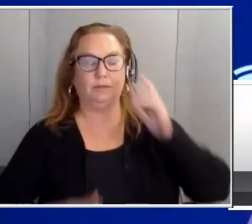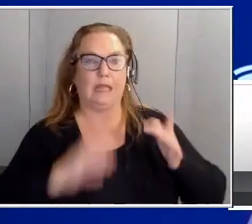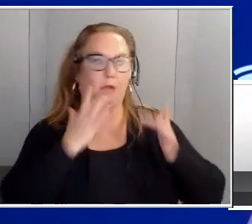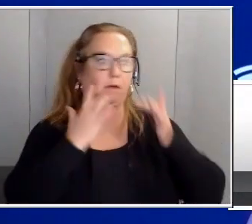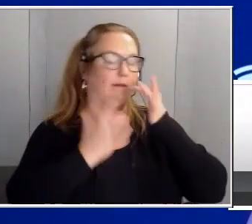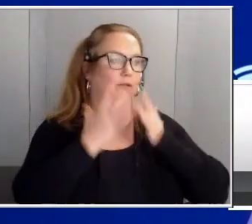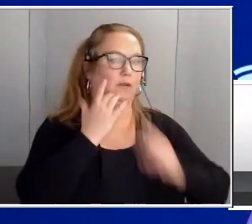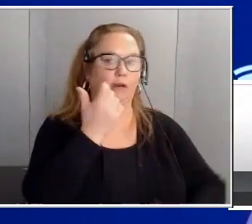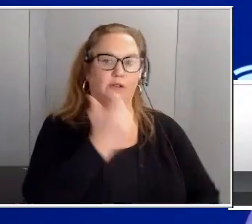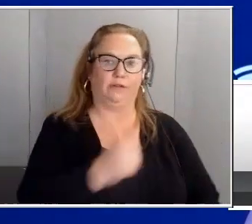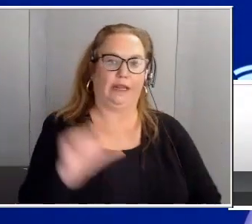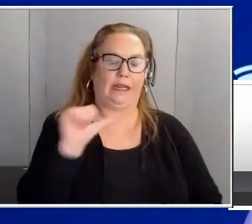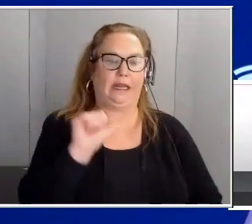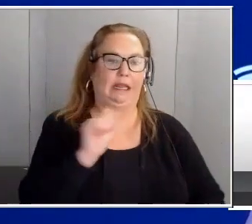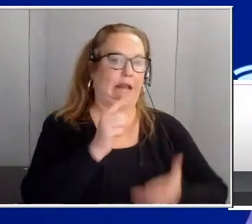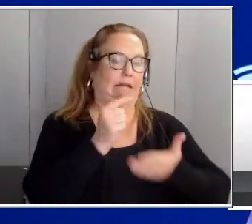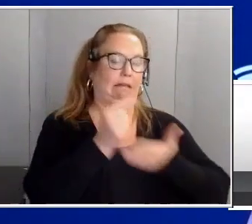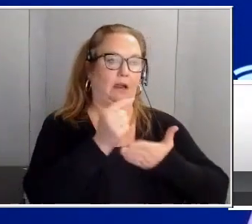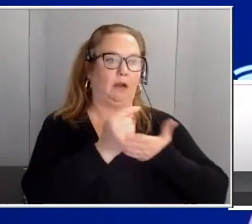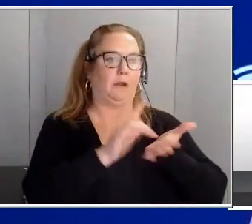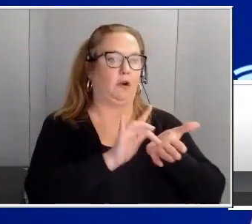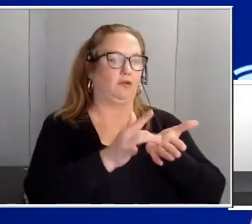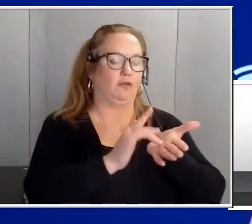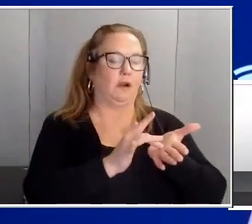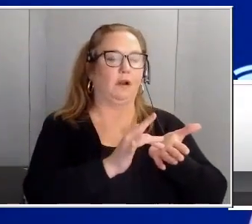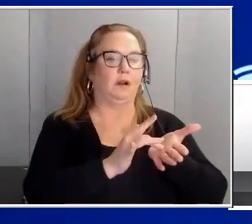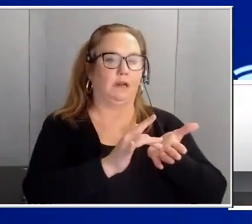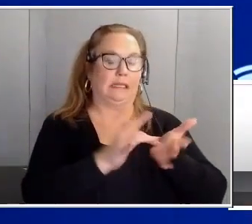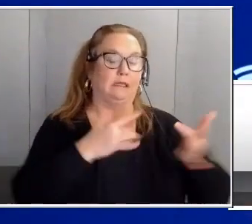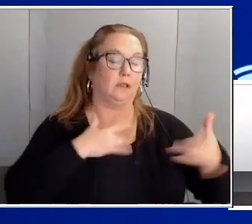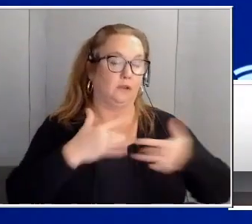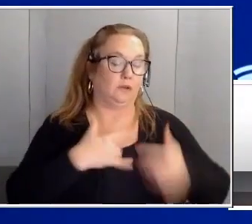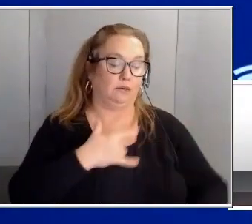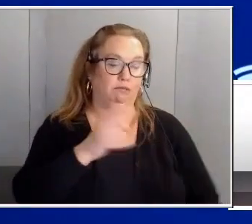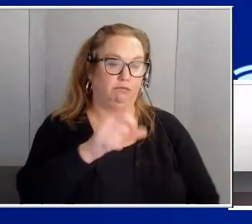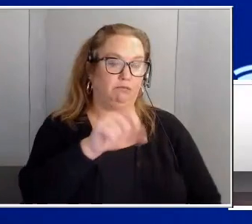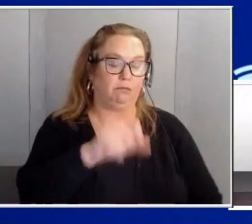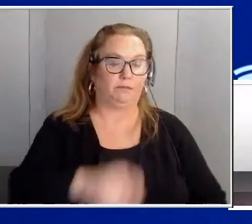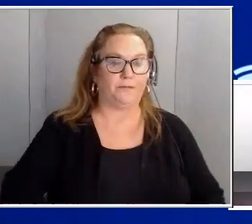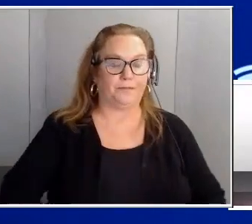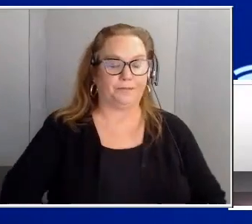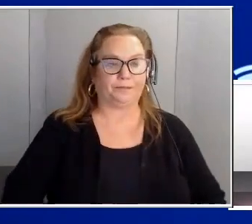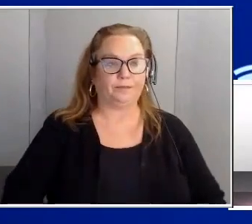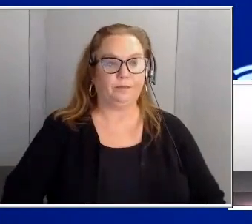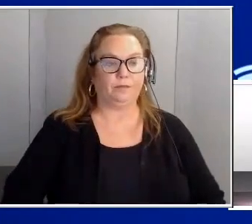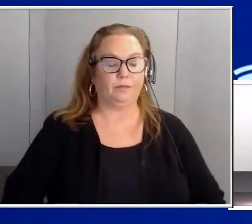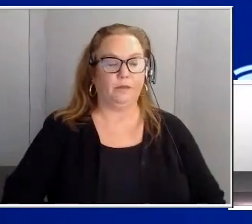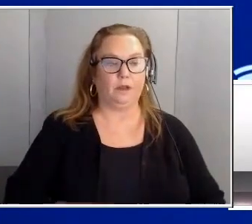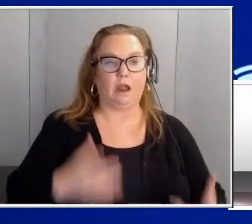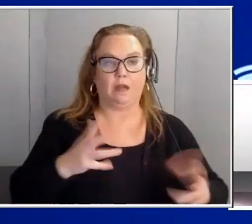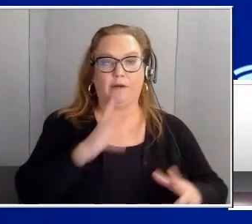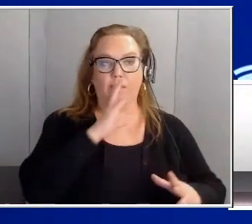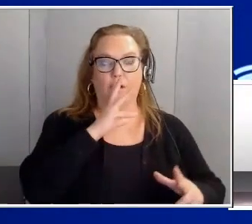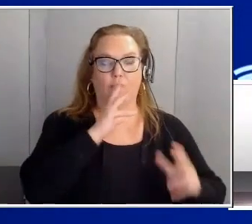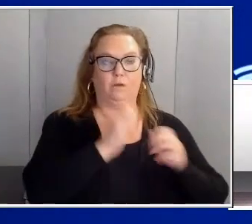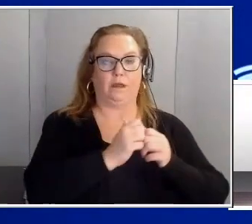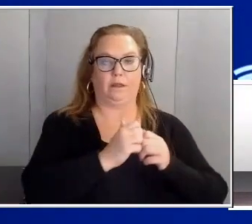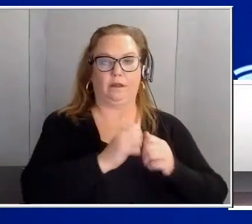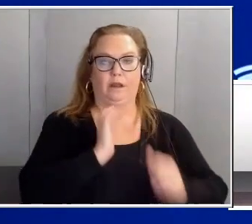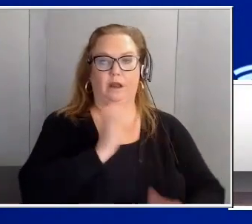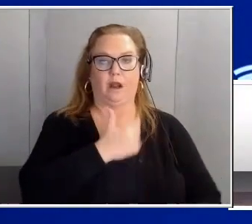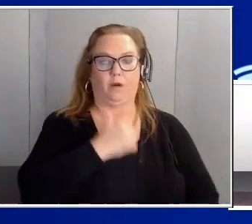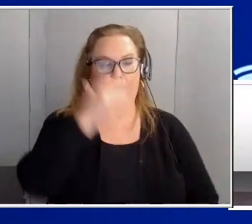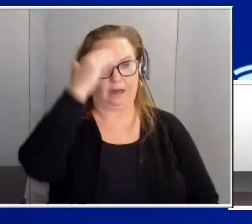any therapeutic or pharmaceutical, it's a concern. We know, I've already talked with our head of